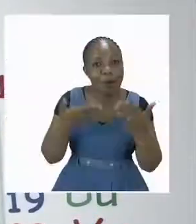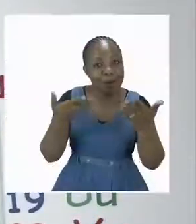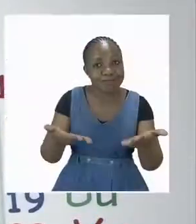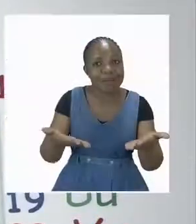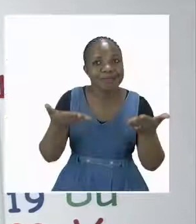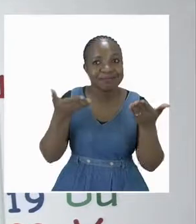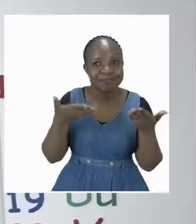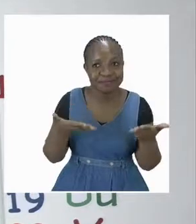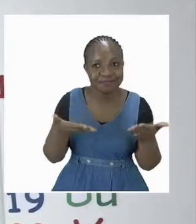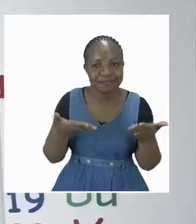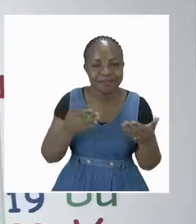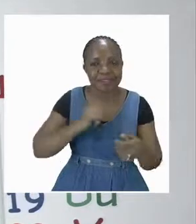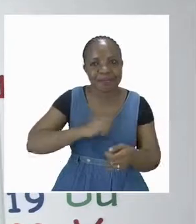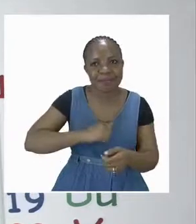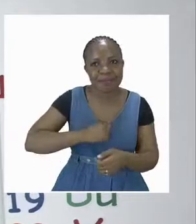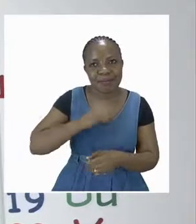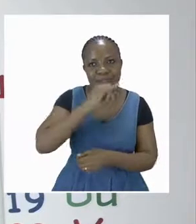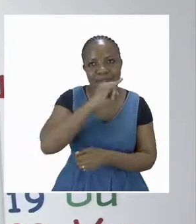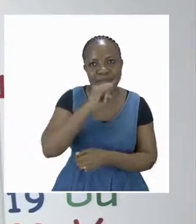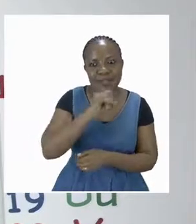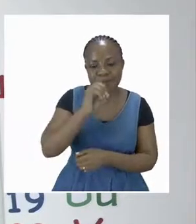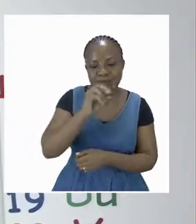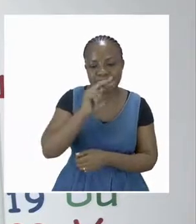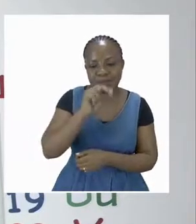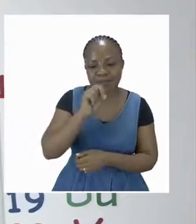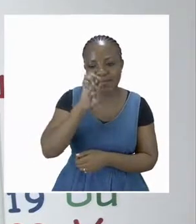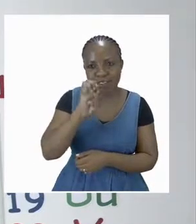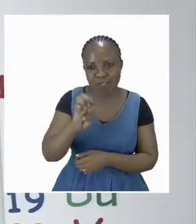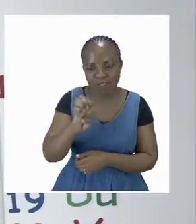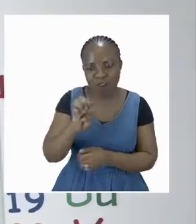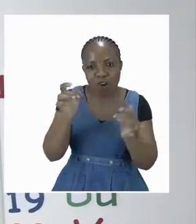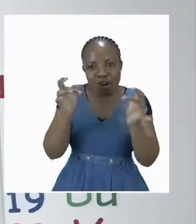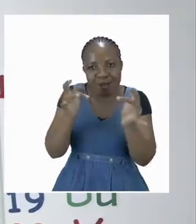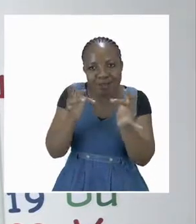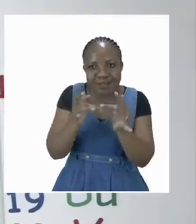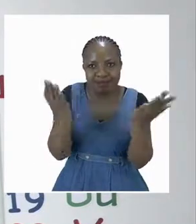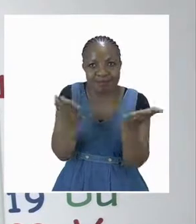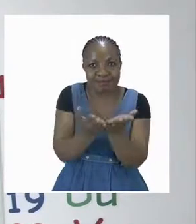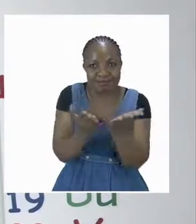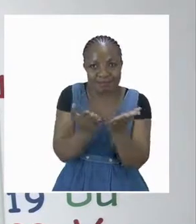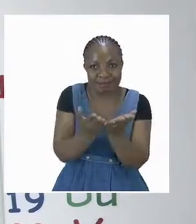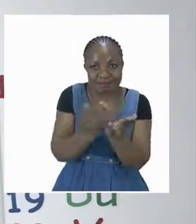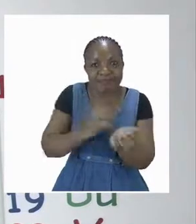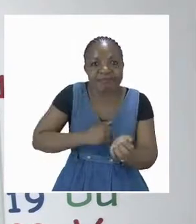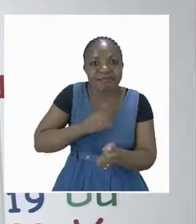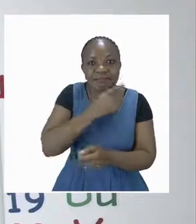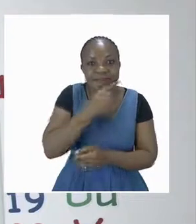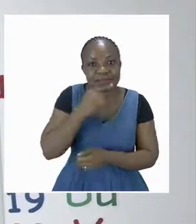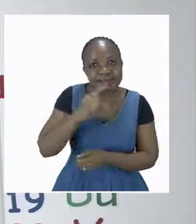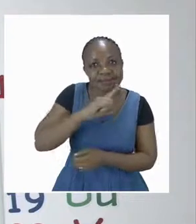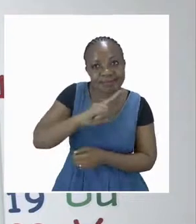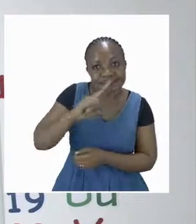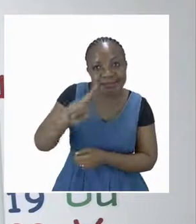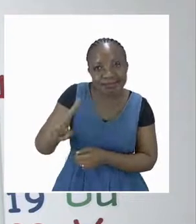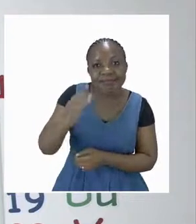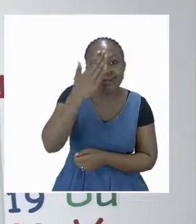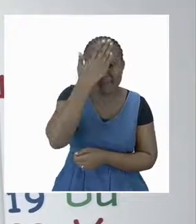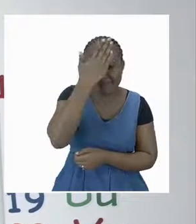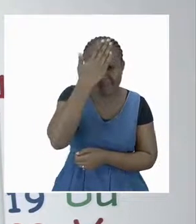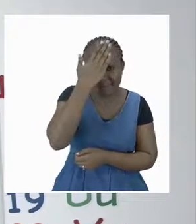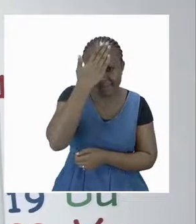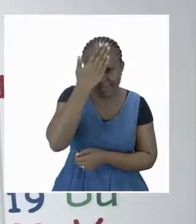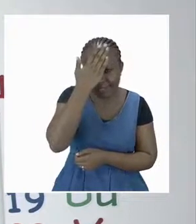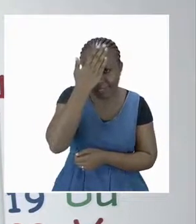Welcome to My Zone Online School. My name is Teacher Mutsa. Get your education